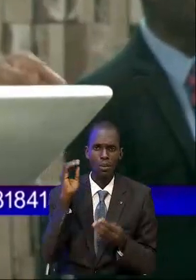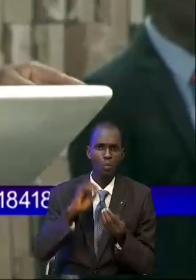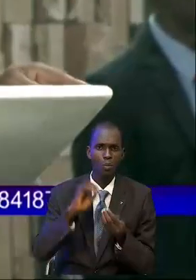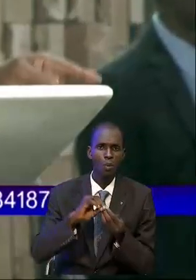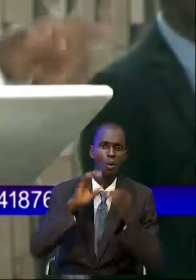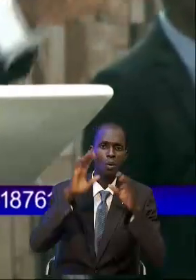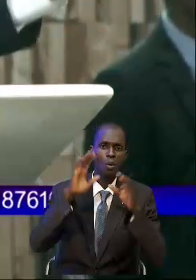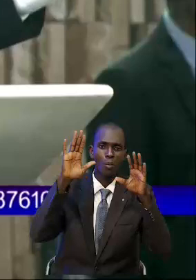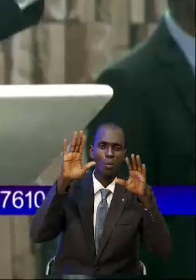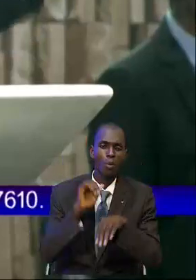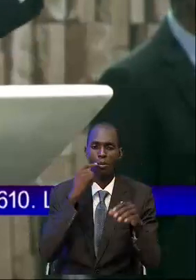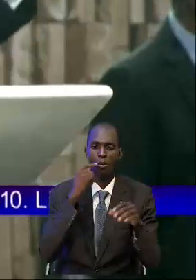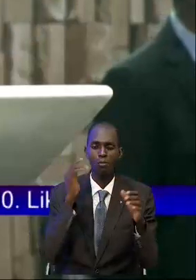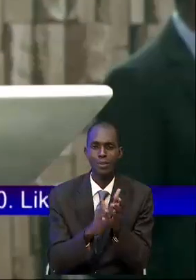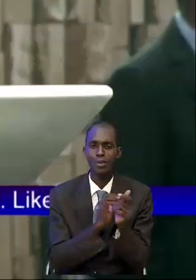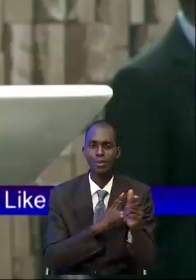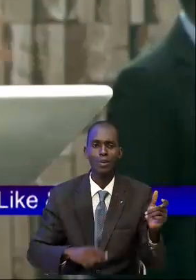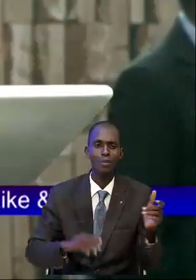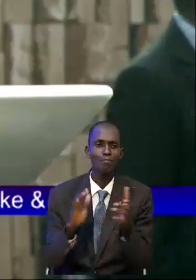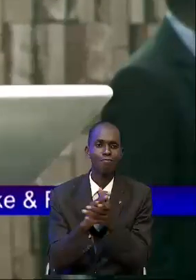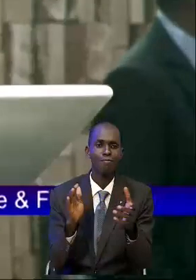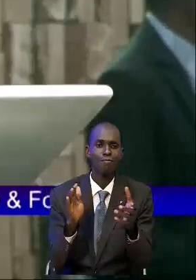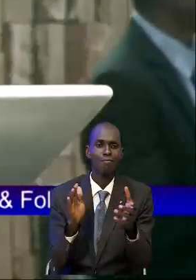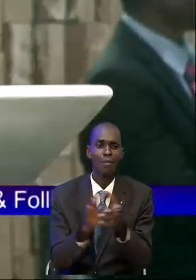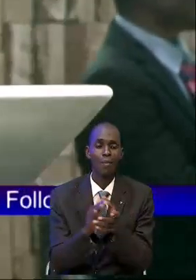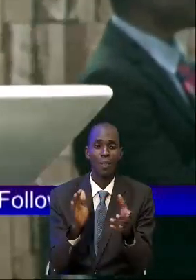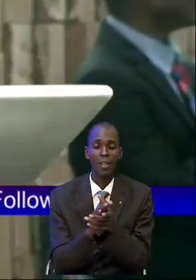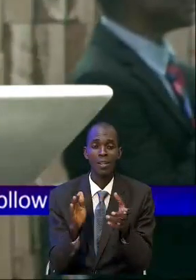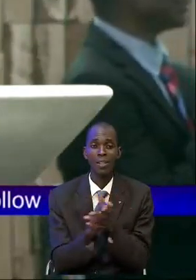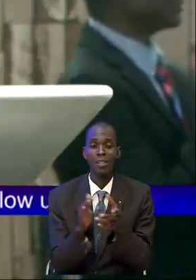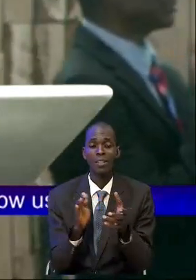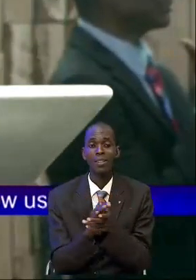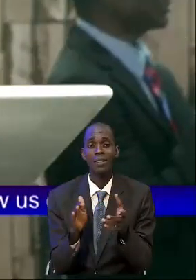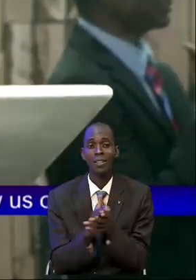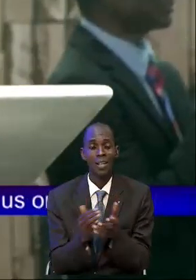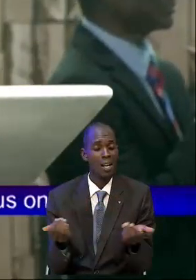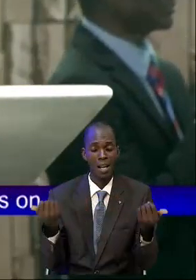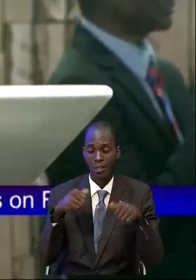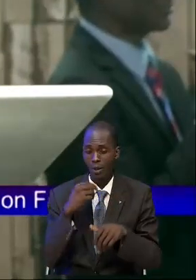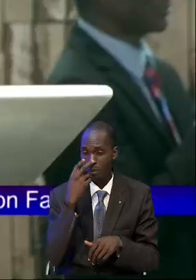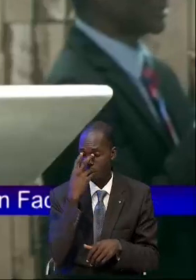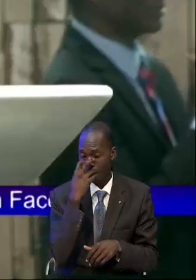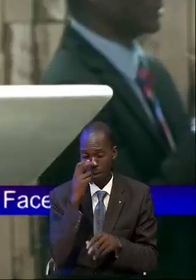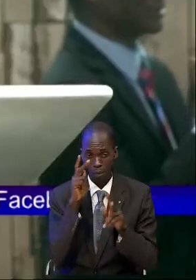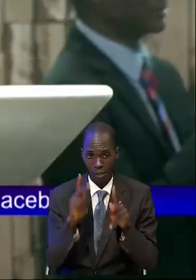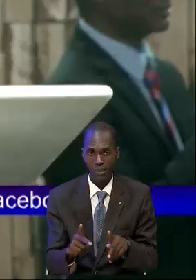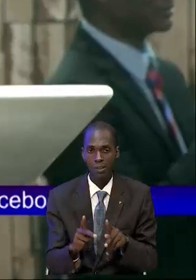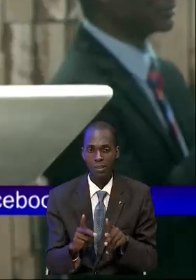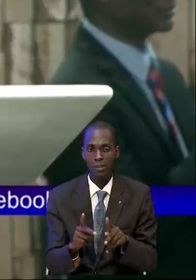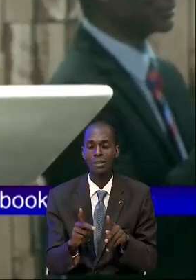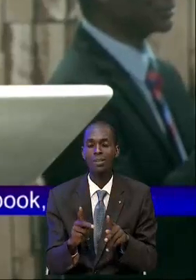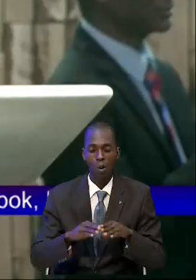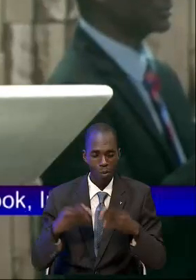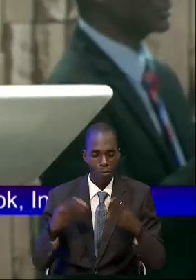is touching you, look at the crutches. Put your hand together for Jesus. If you were